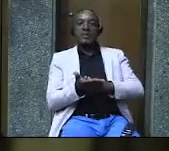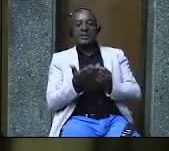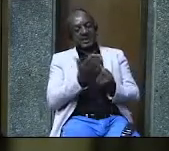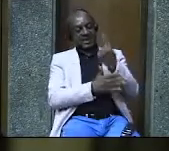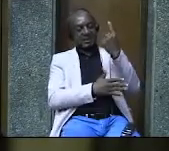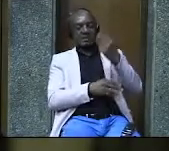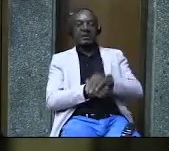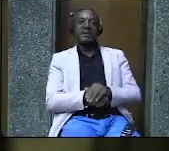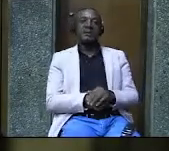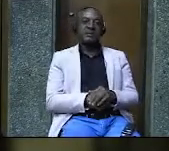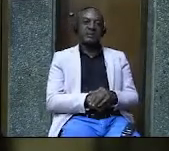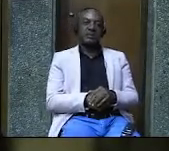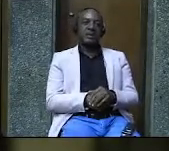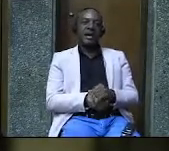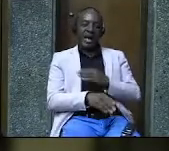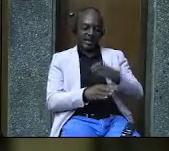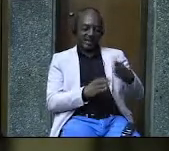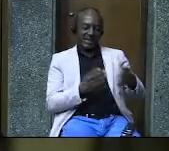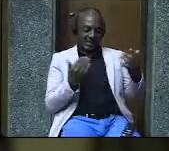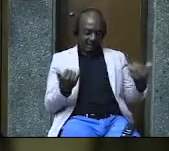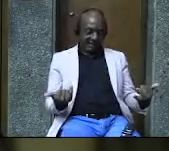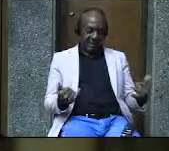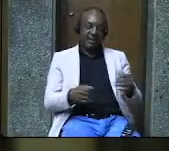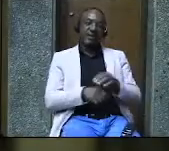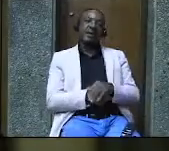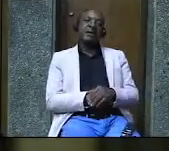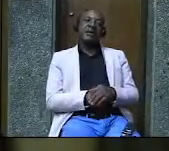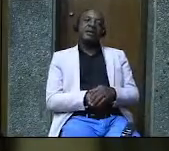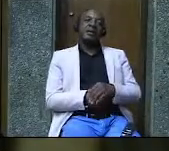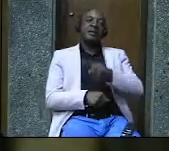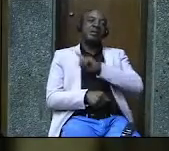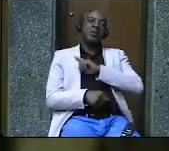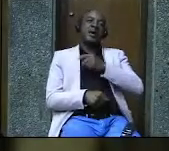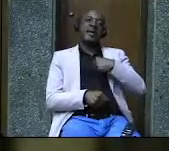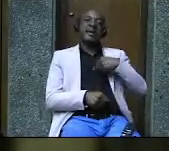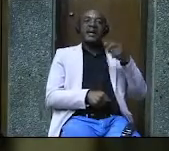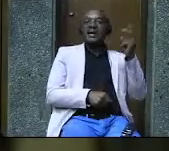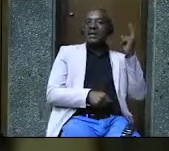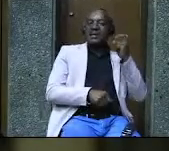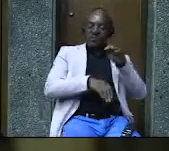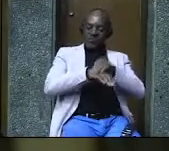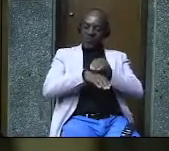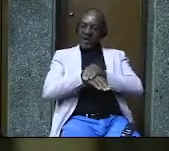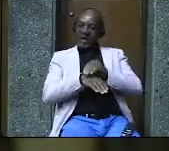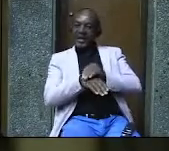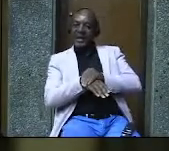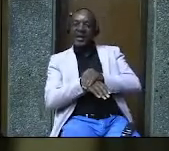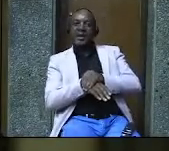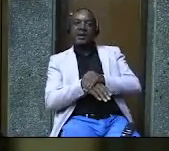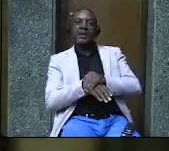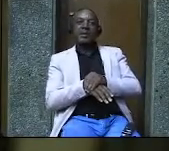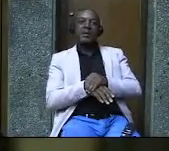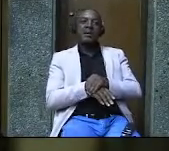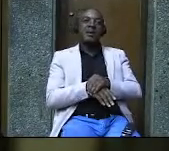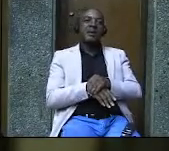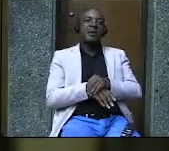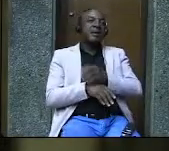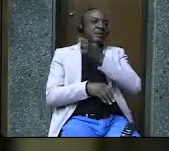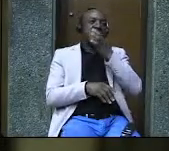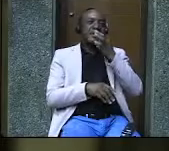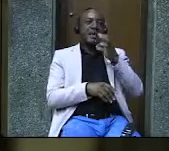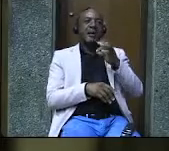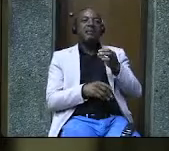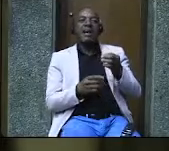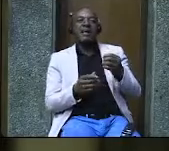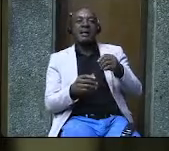kulento esixoxayo namhlanje ingakho ngilalela abangani bami abahleli laba ethi ungathi kwenziwa icampaigning e-style